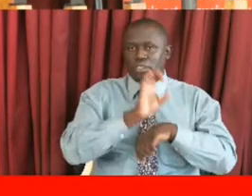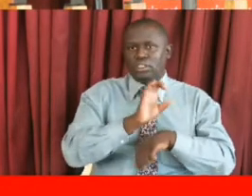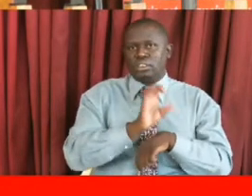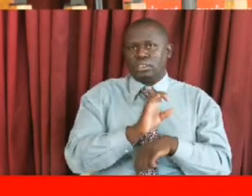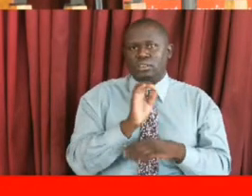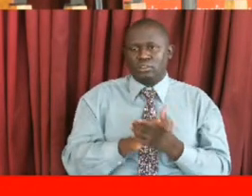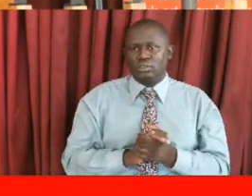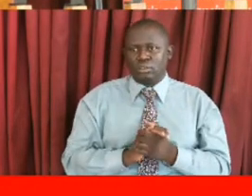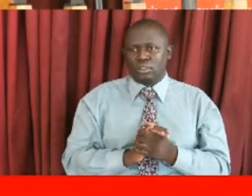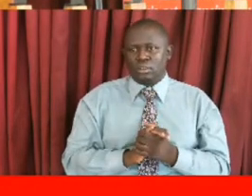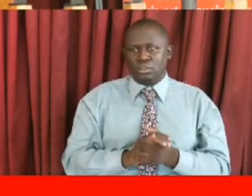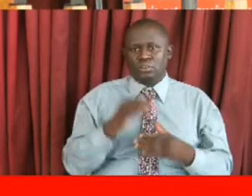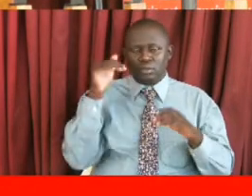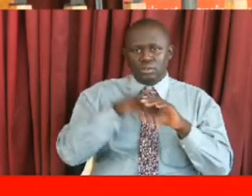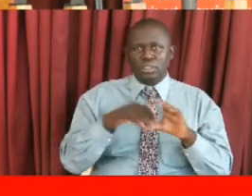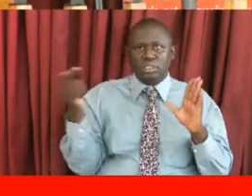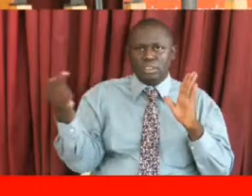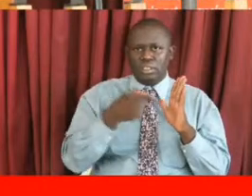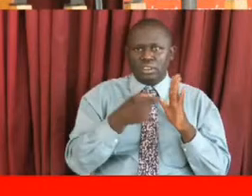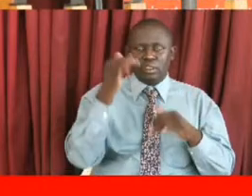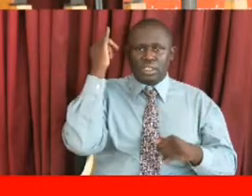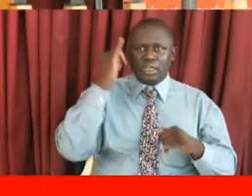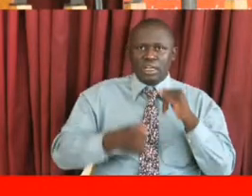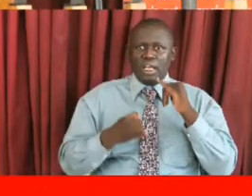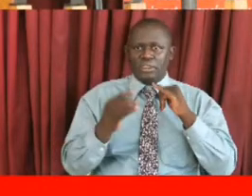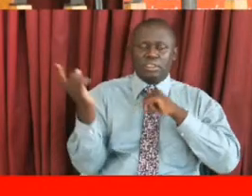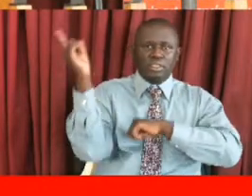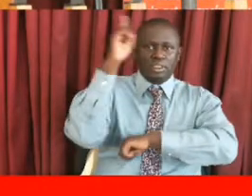church in these last